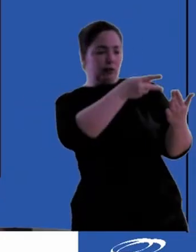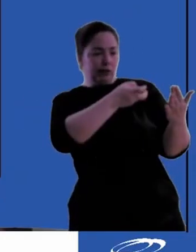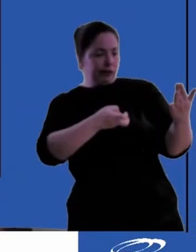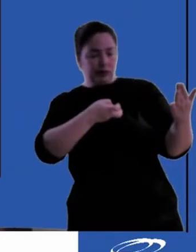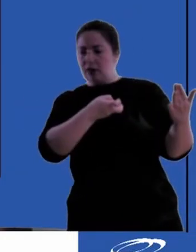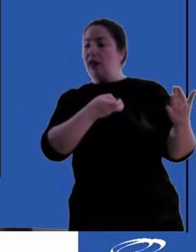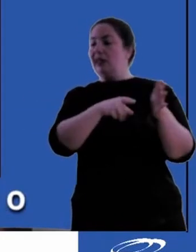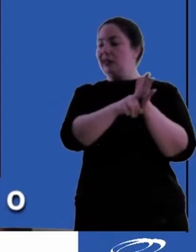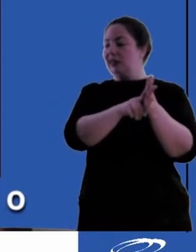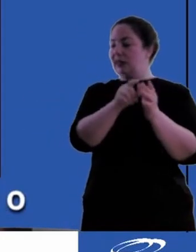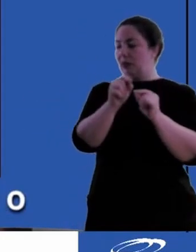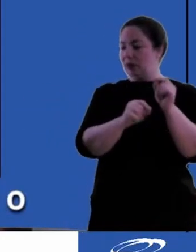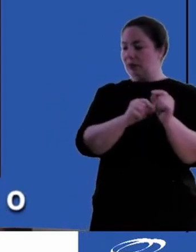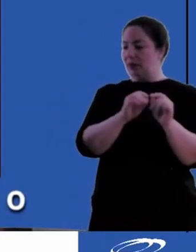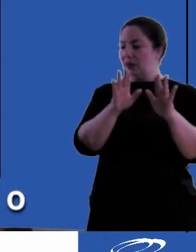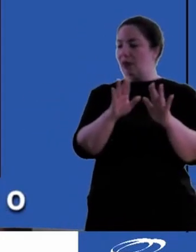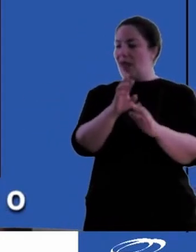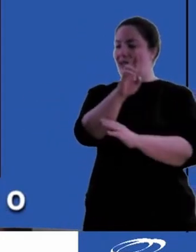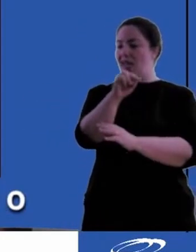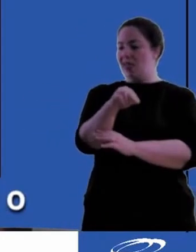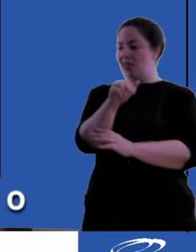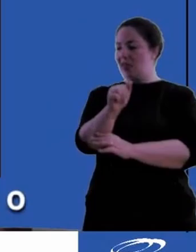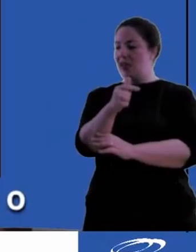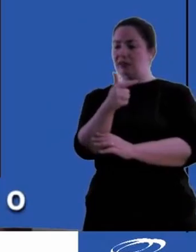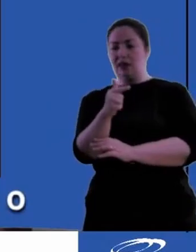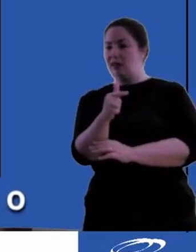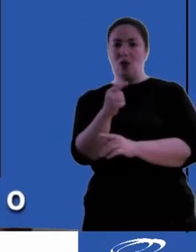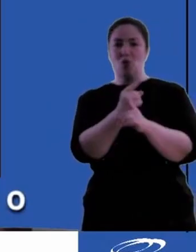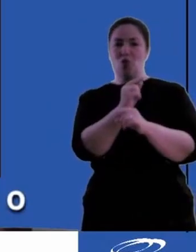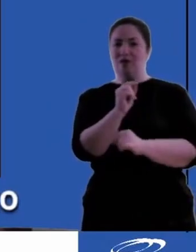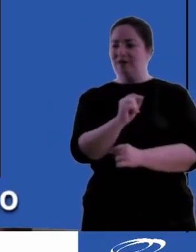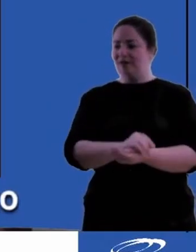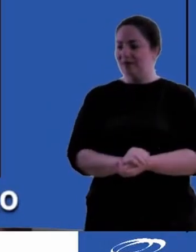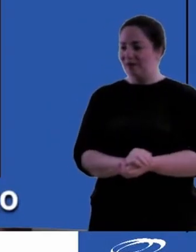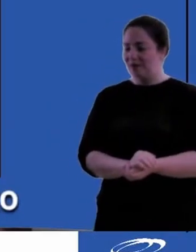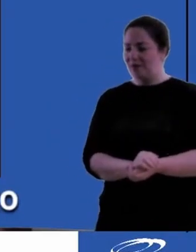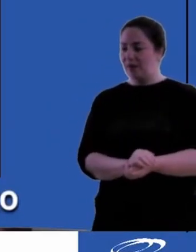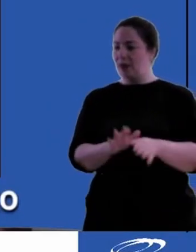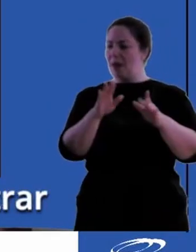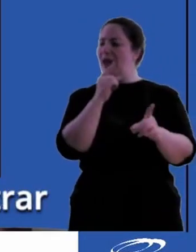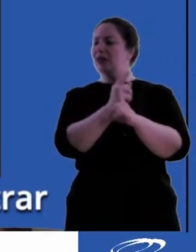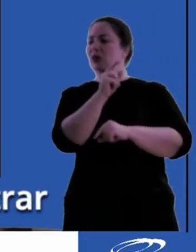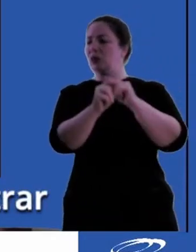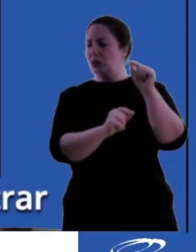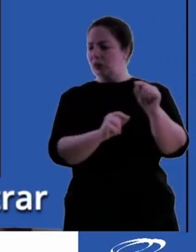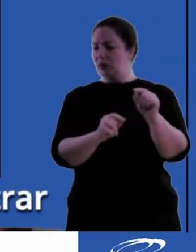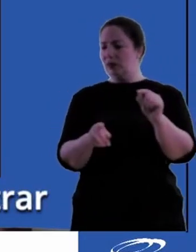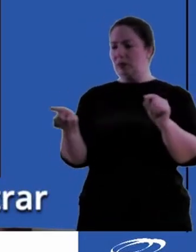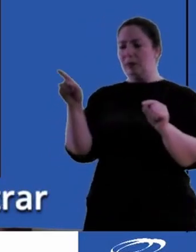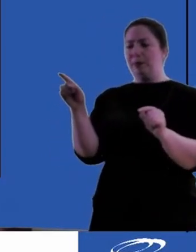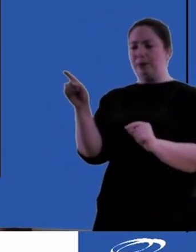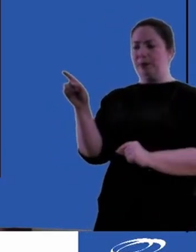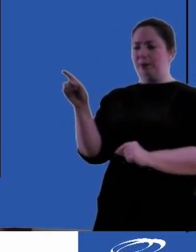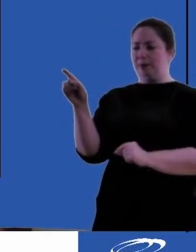RNA viruses are really relevant to what we're studying here. But what was found was, what you can find with shotgun metagenomic sequencing is